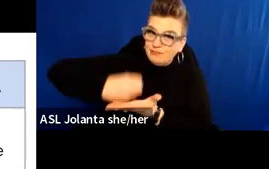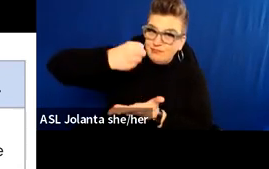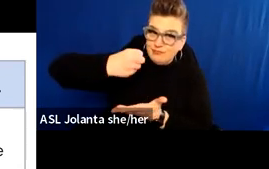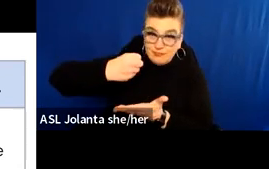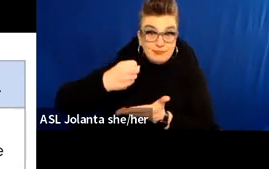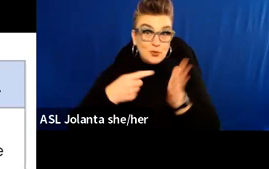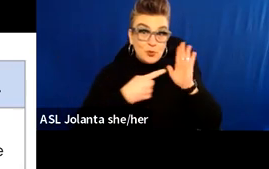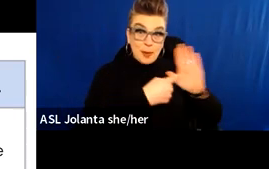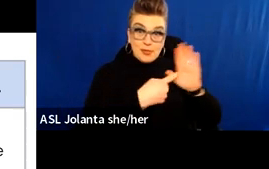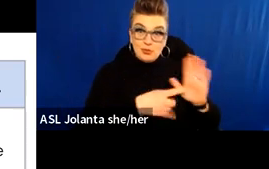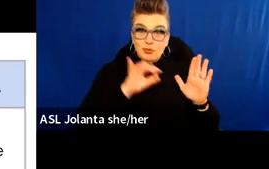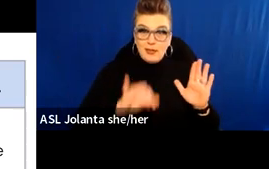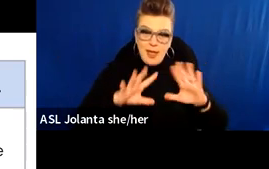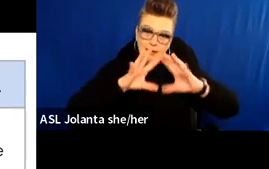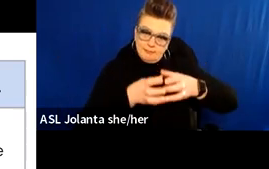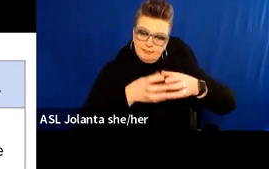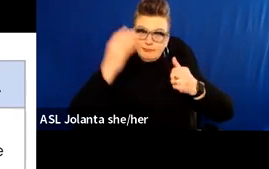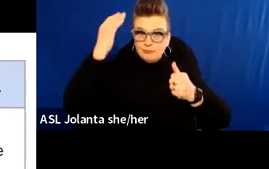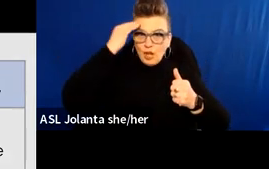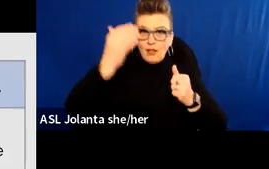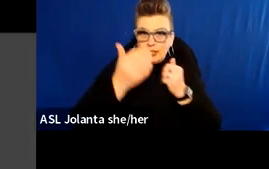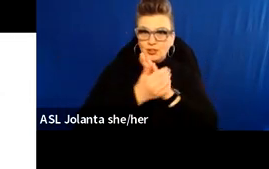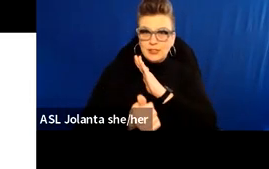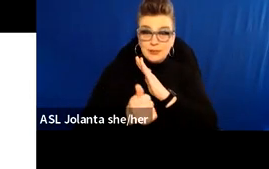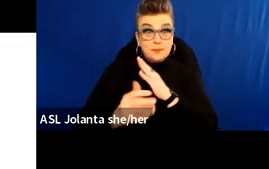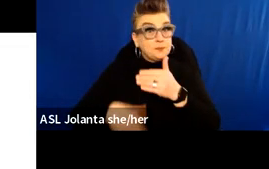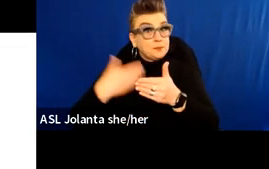skills next slide